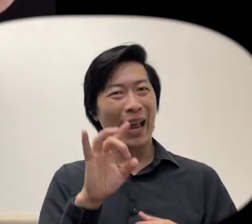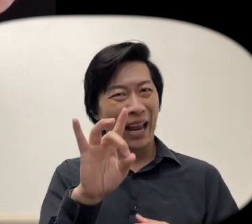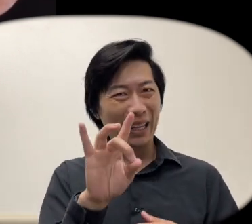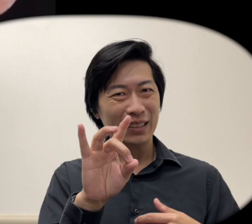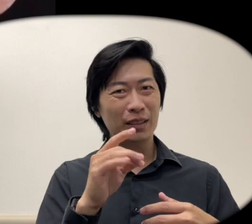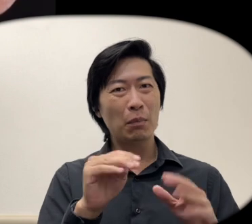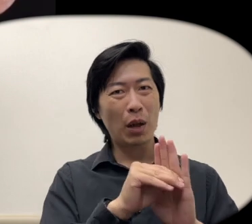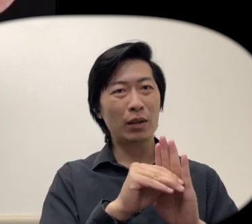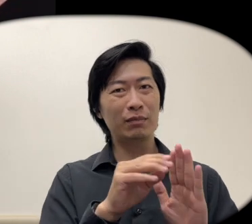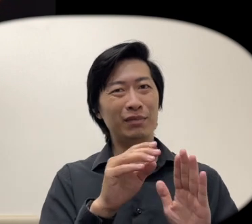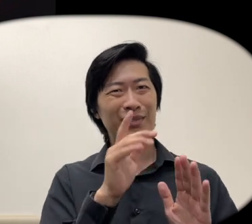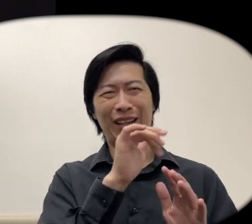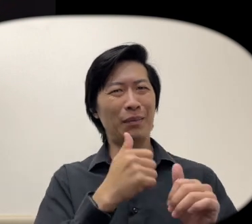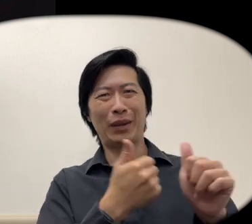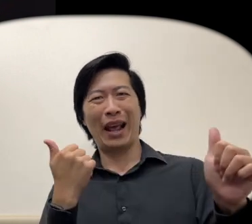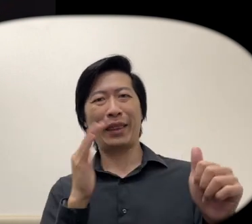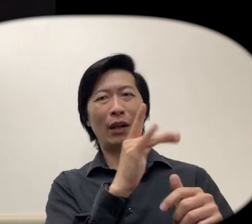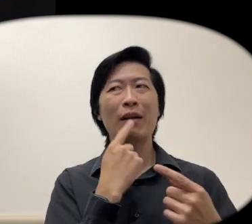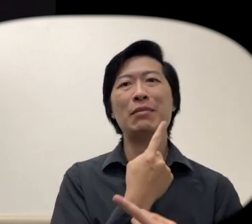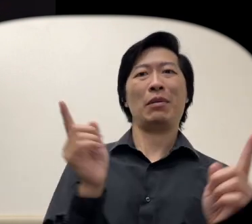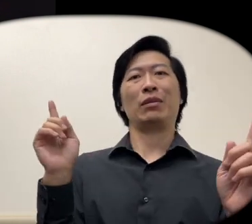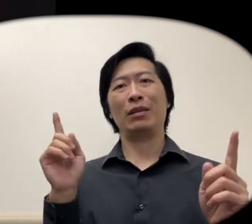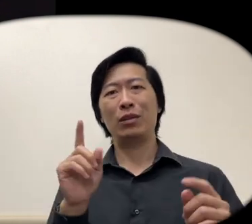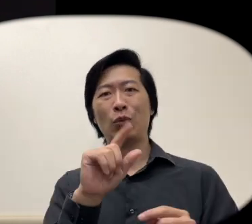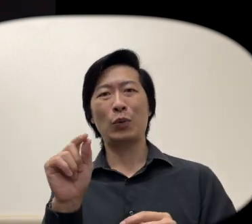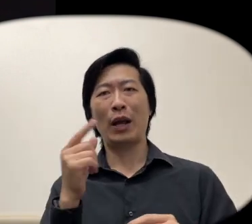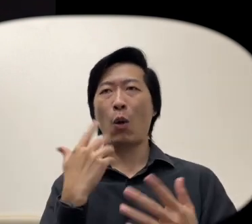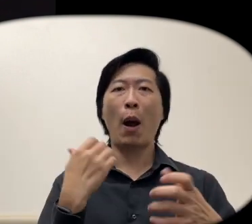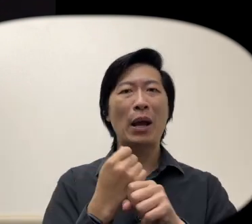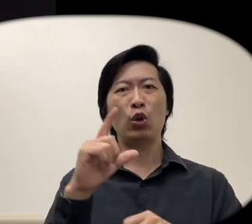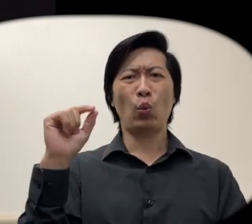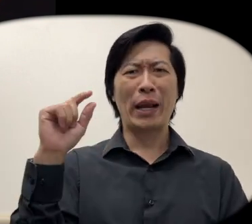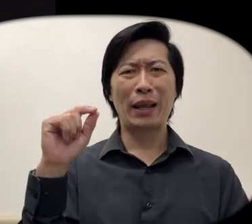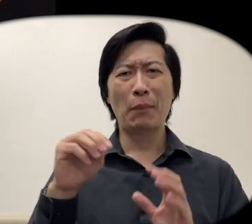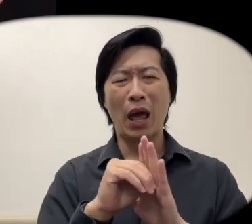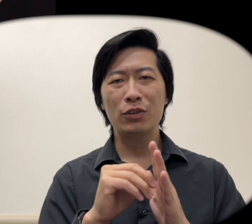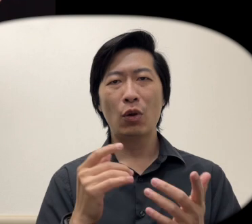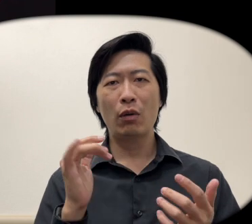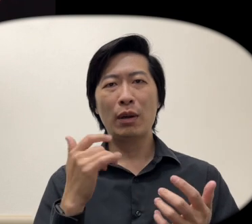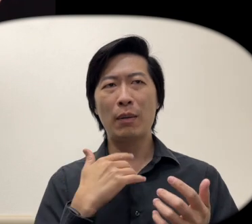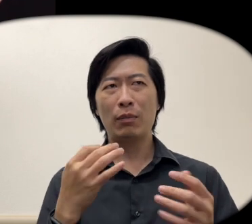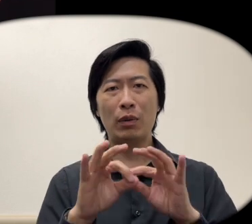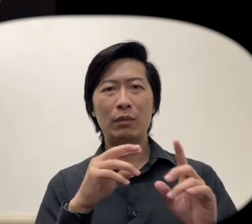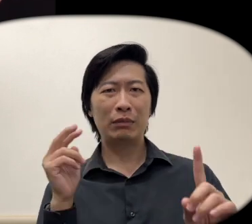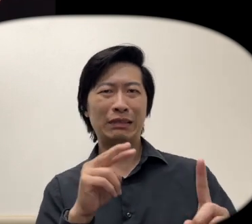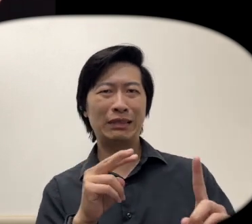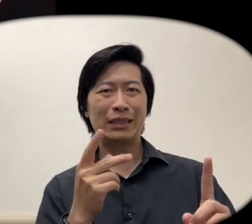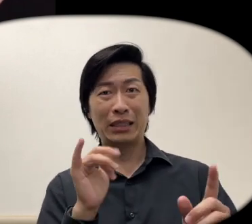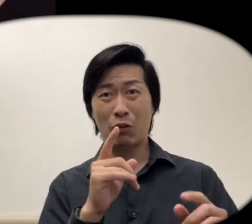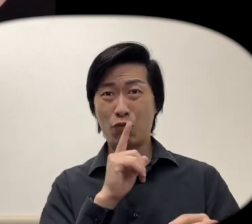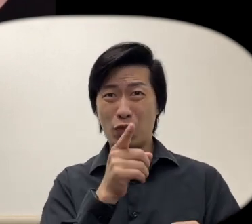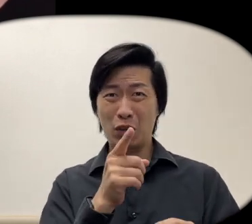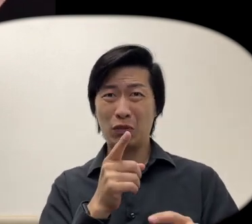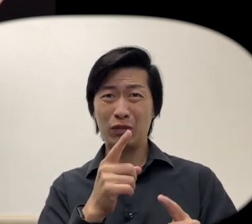they announced back in 2020. And so from my perspective, I think it's important to ask the question, are these real targets? Is this something that's legitimately